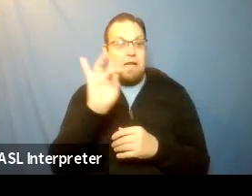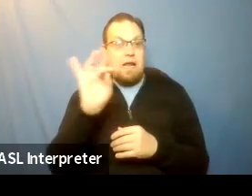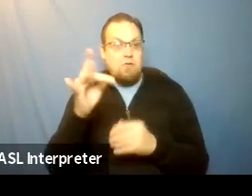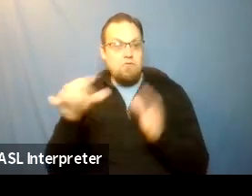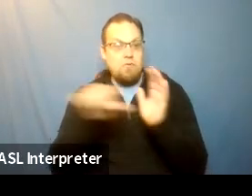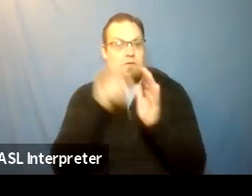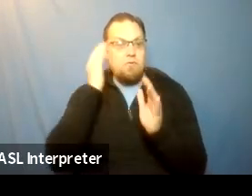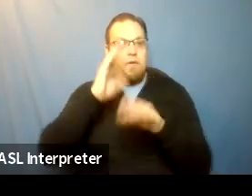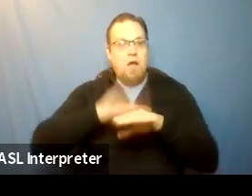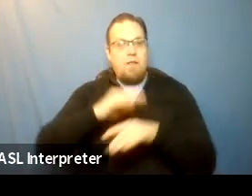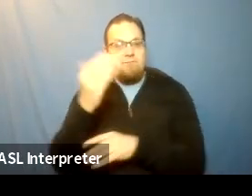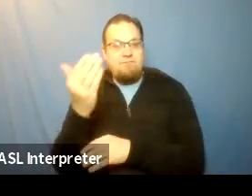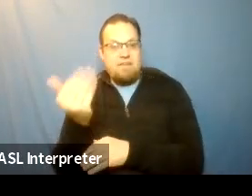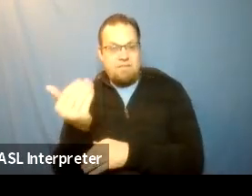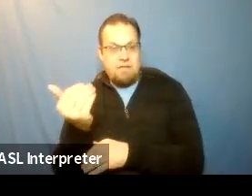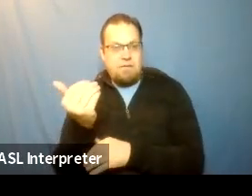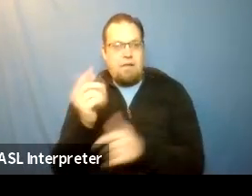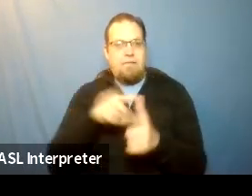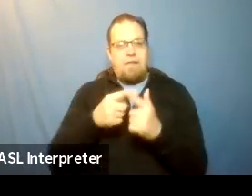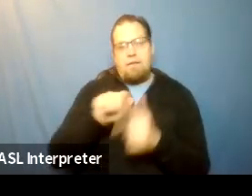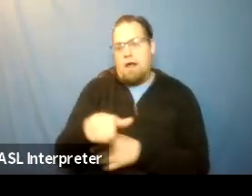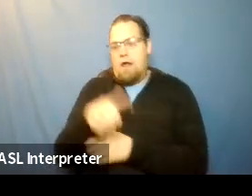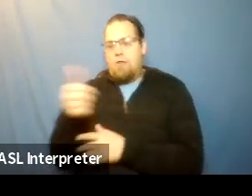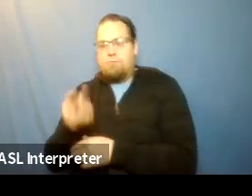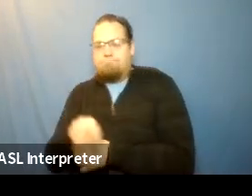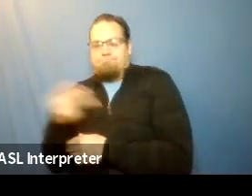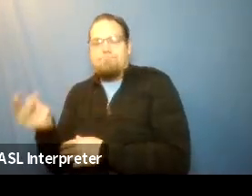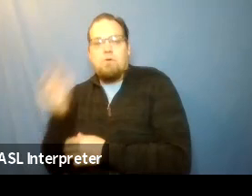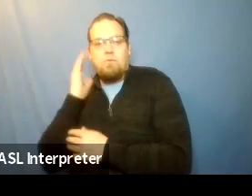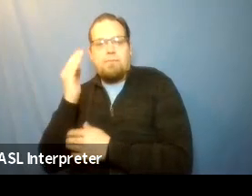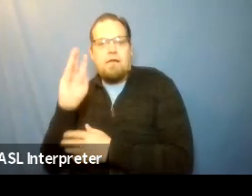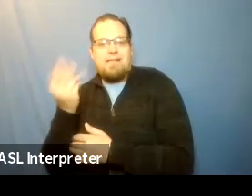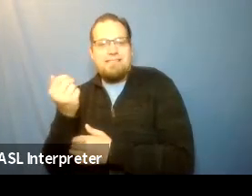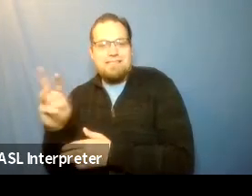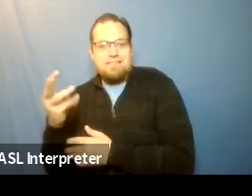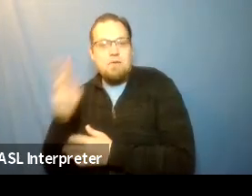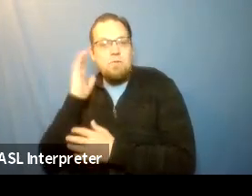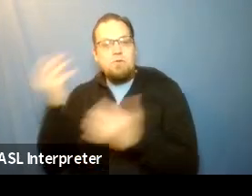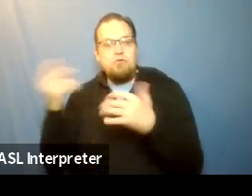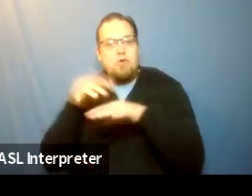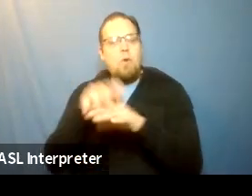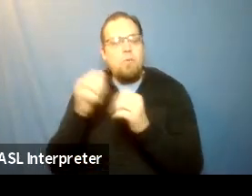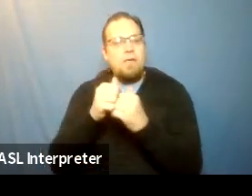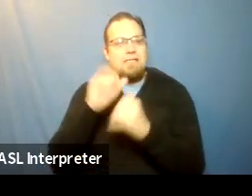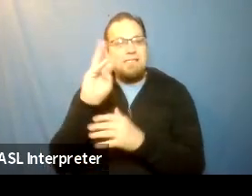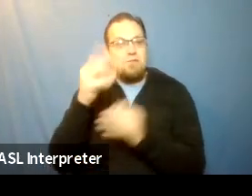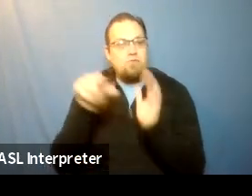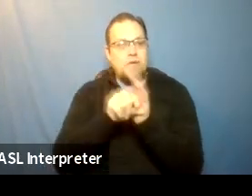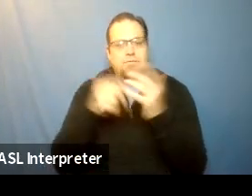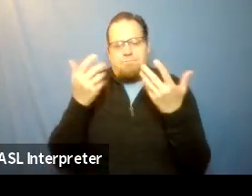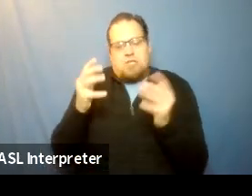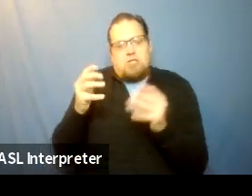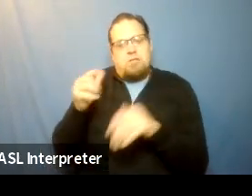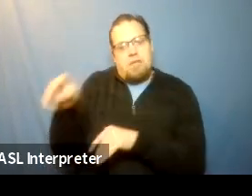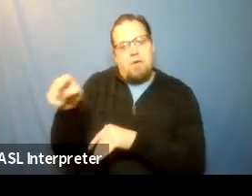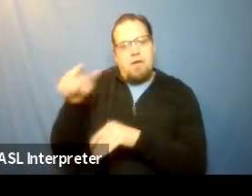in on the 15th and the other half on the 16th. And they will join with the 6th graders who are already there at school.